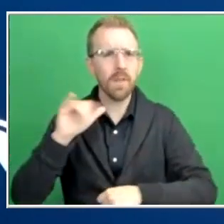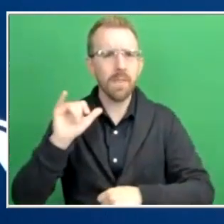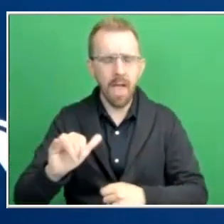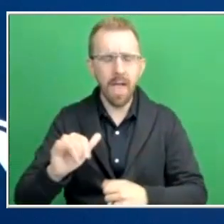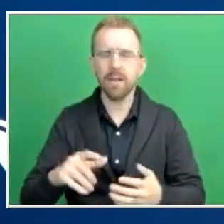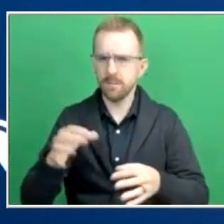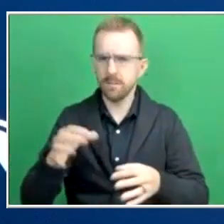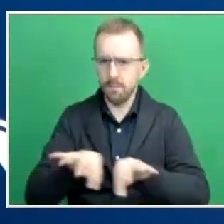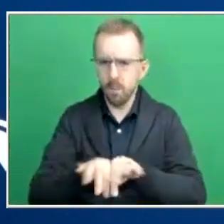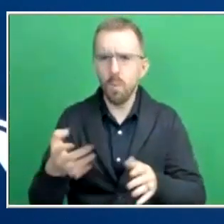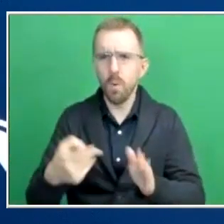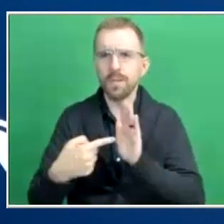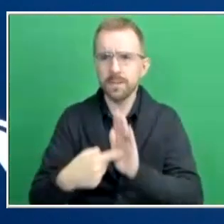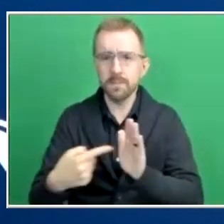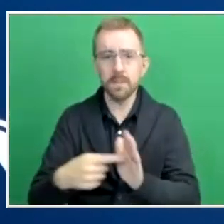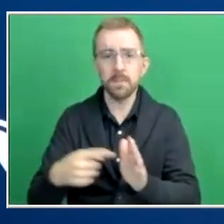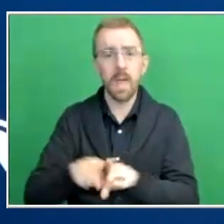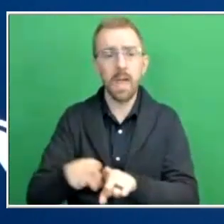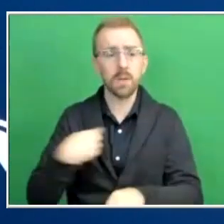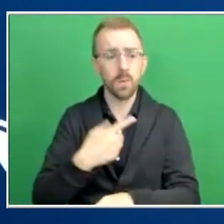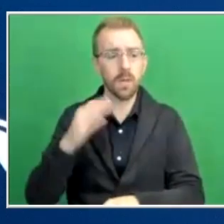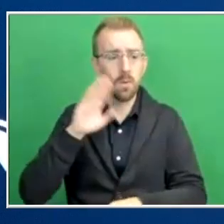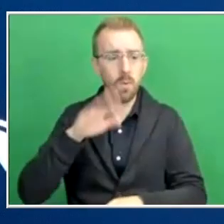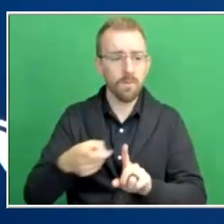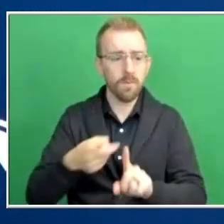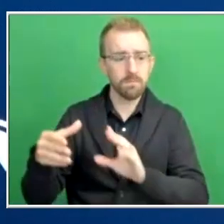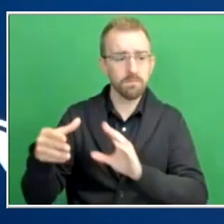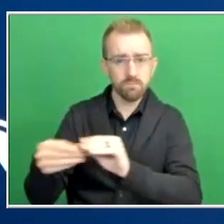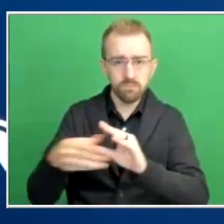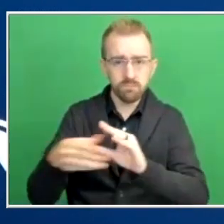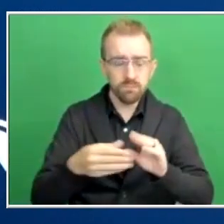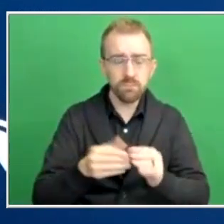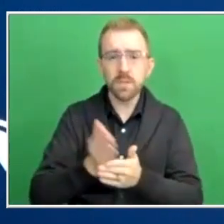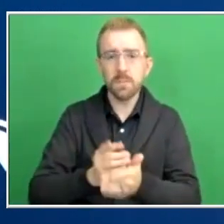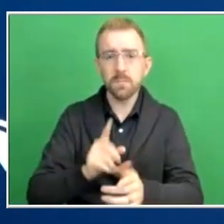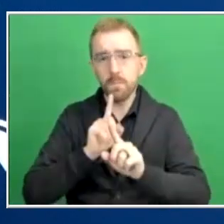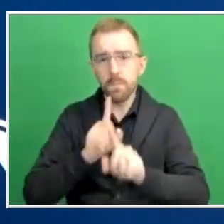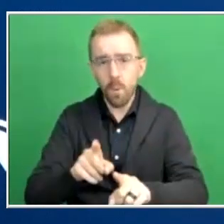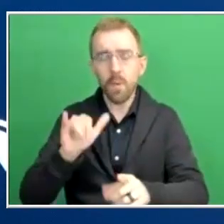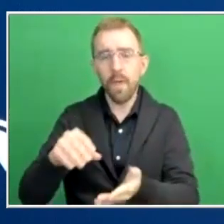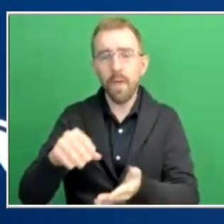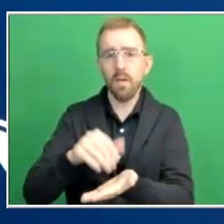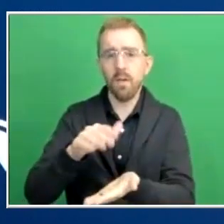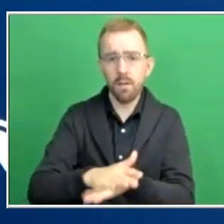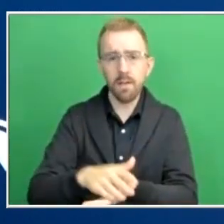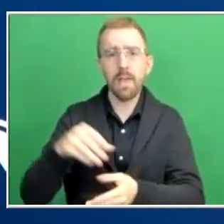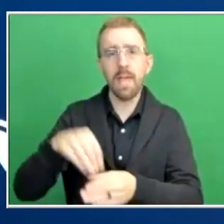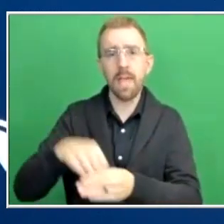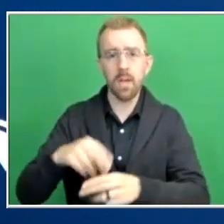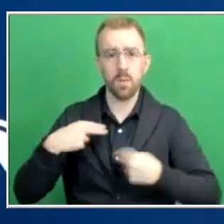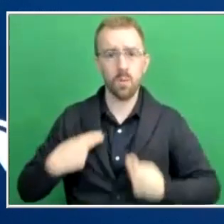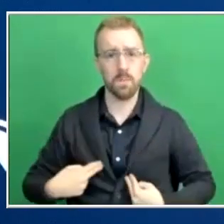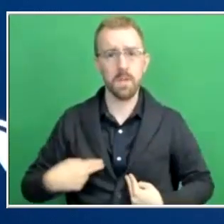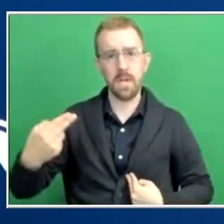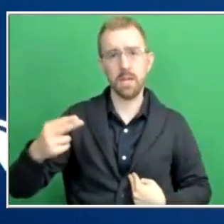symptoms? As we know from the anecdotal reports and some of the reports that have been reported in the human H5N1 infections in the United States,